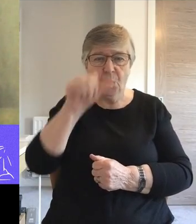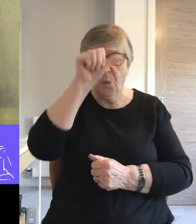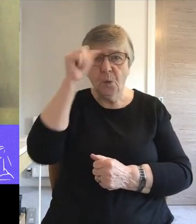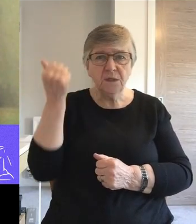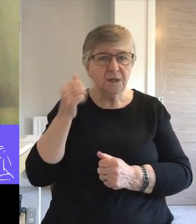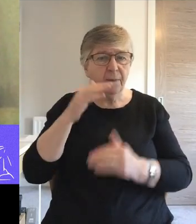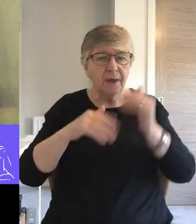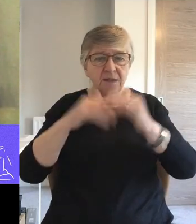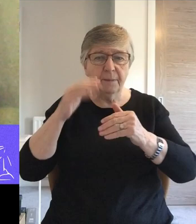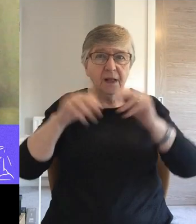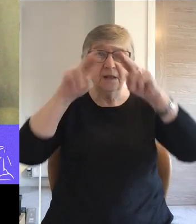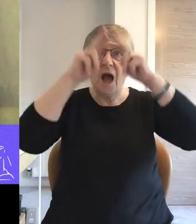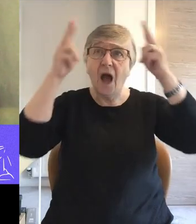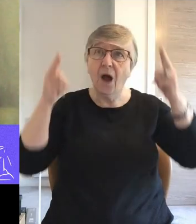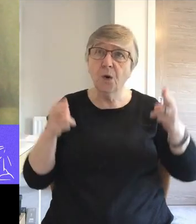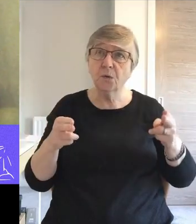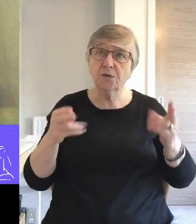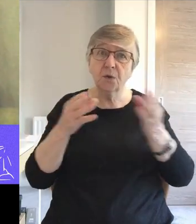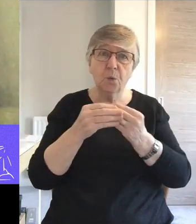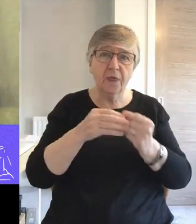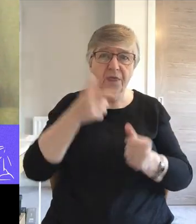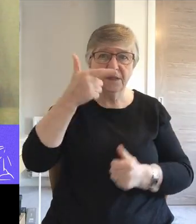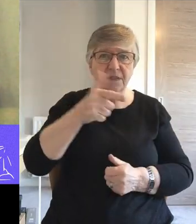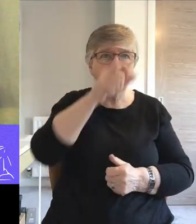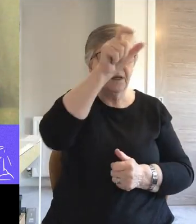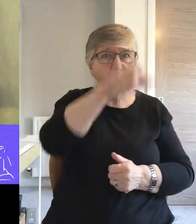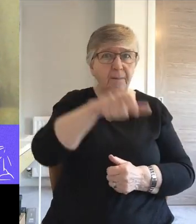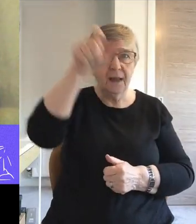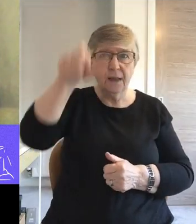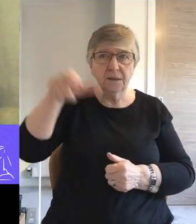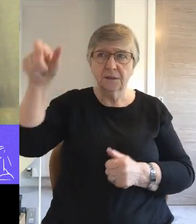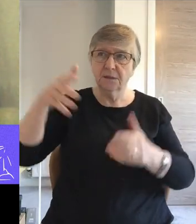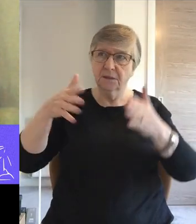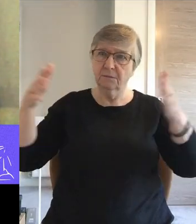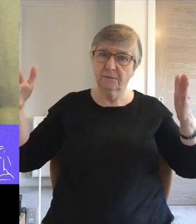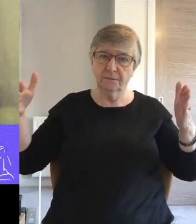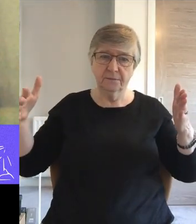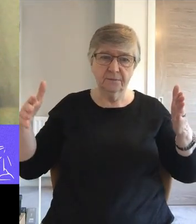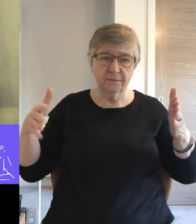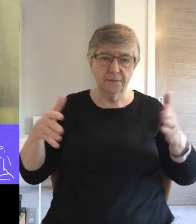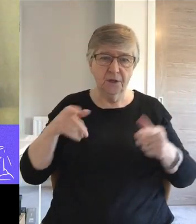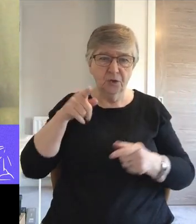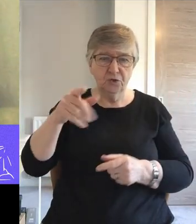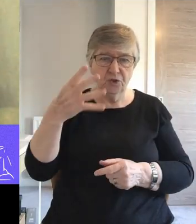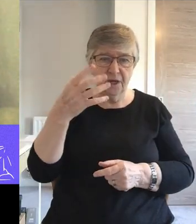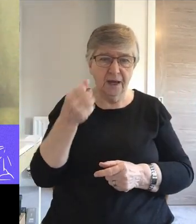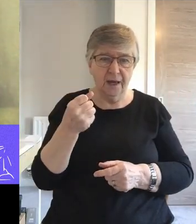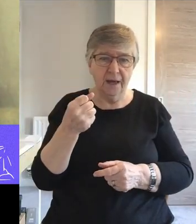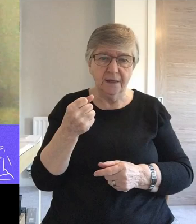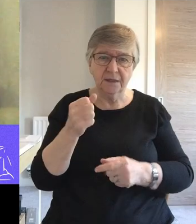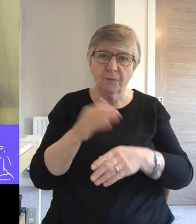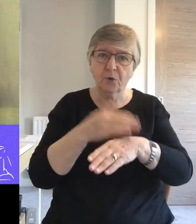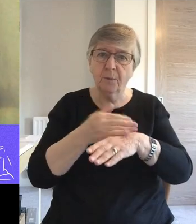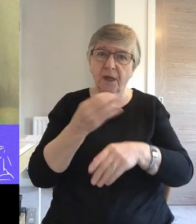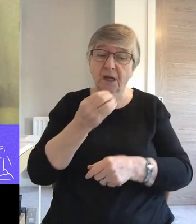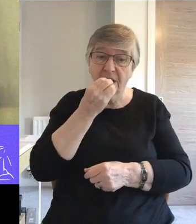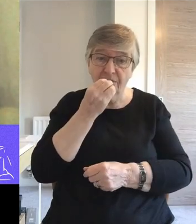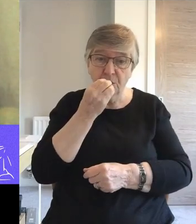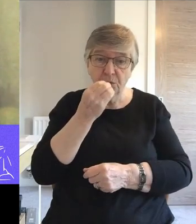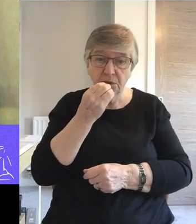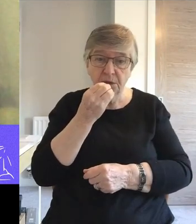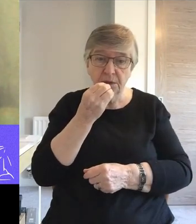Wisdom has built her house and made 7 pillars for it. She has had an animal killed for a